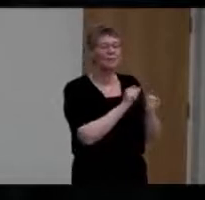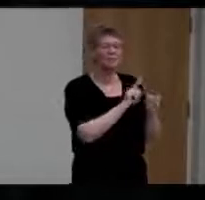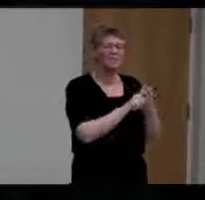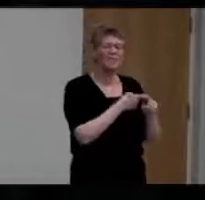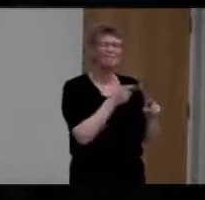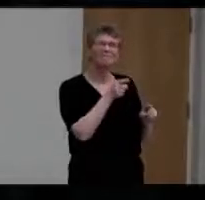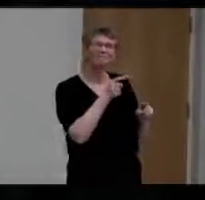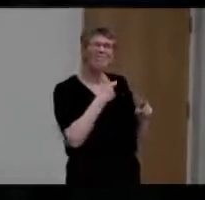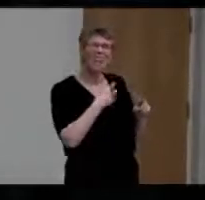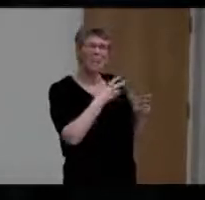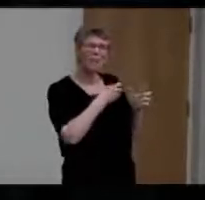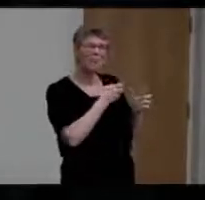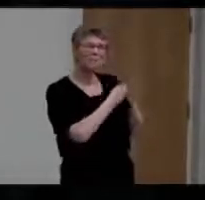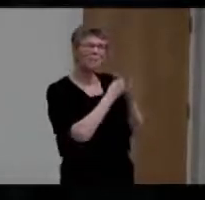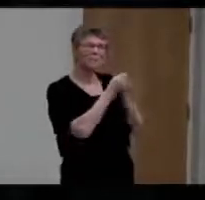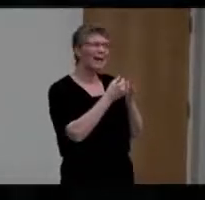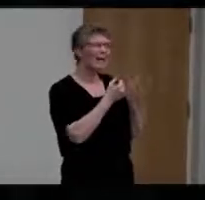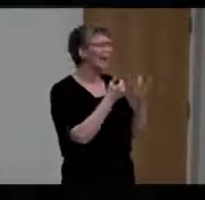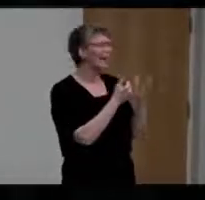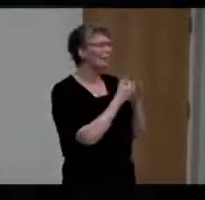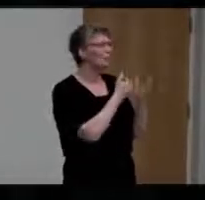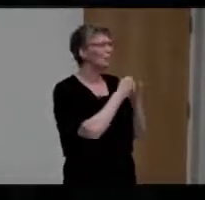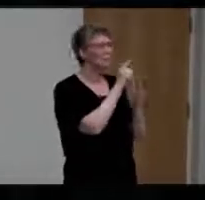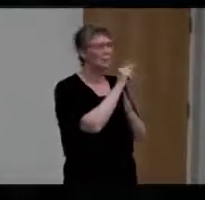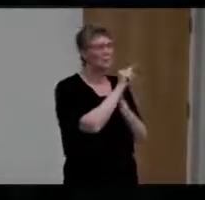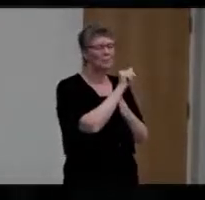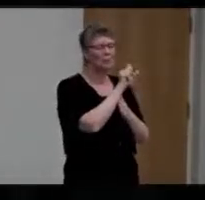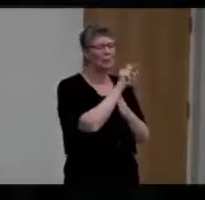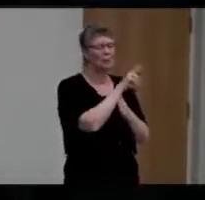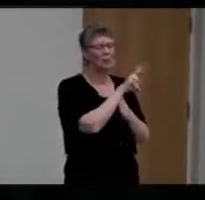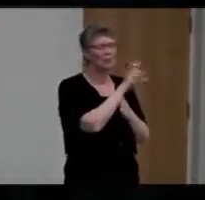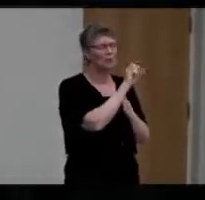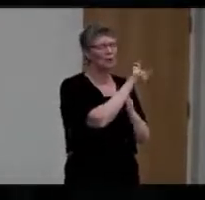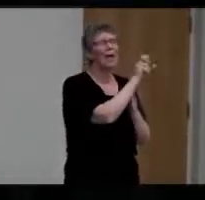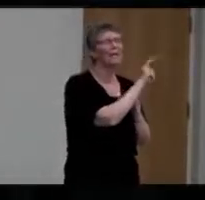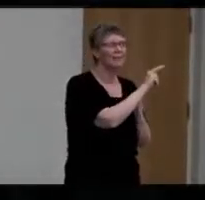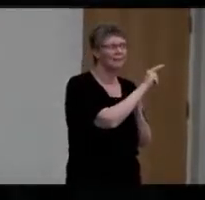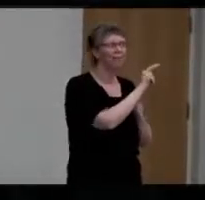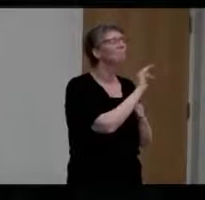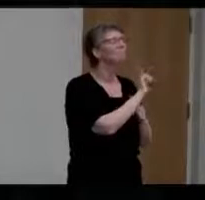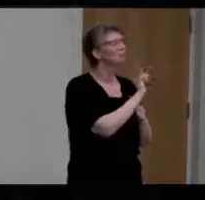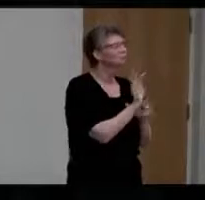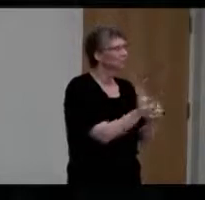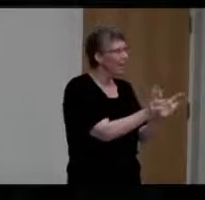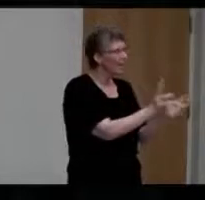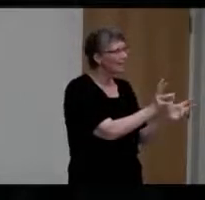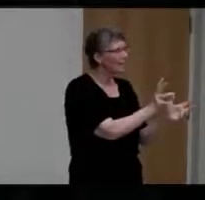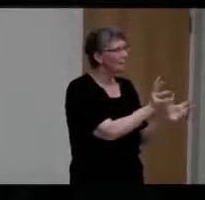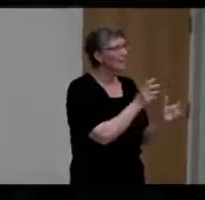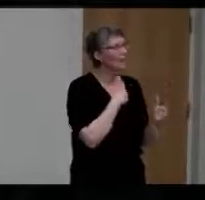oven pops up, right? And you it weirds you out, and half the people are kind of